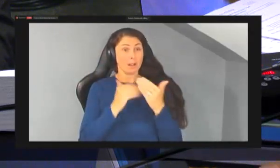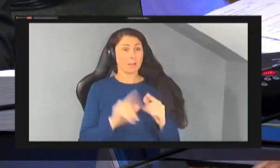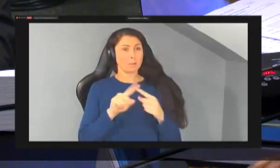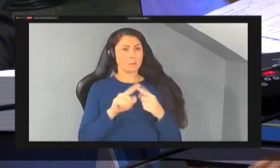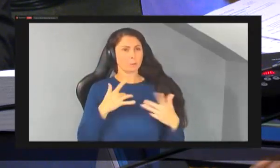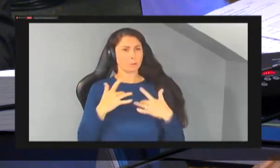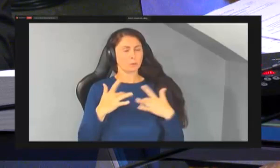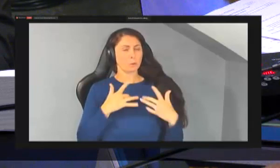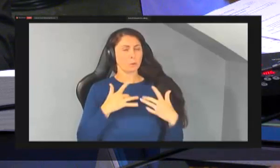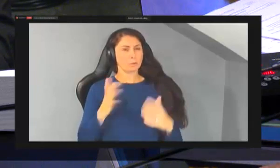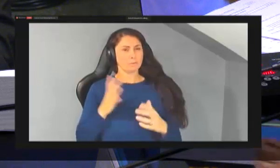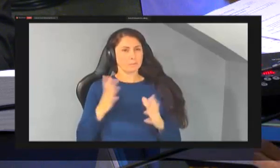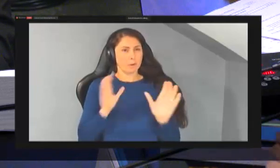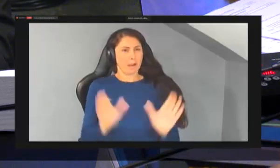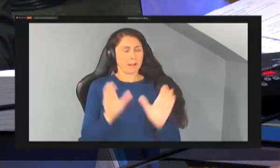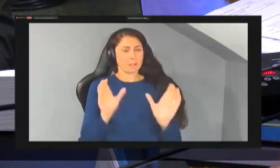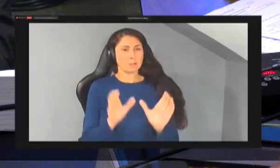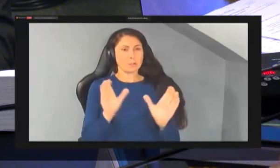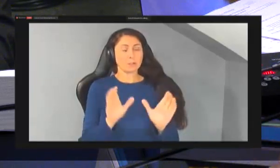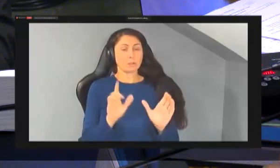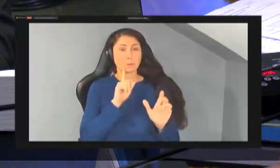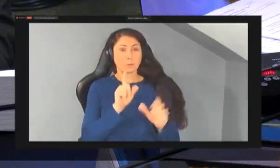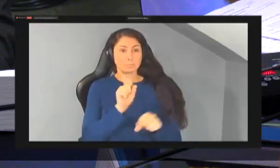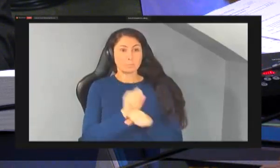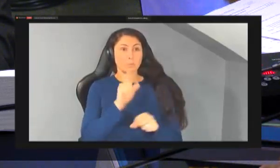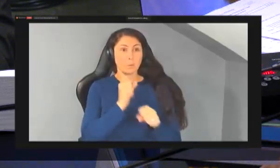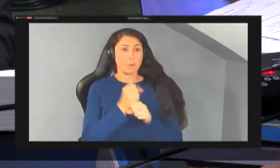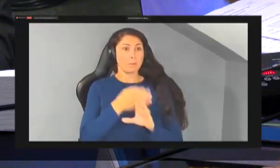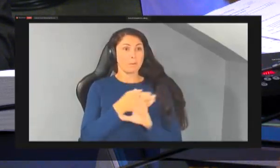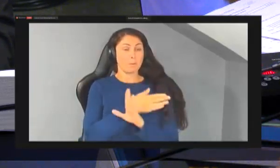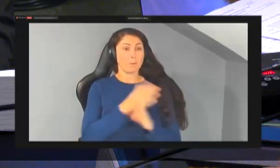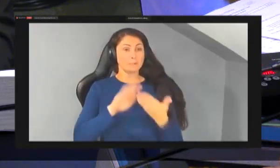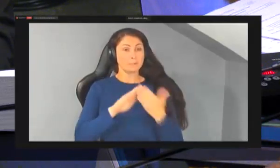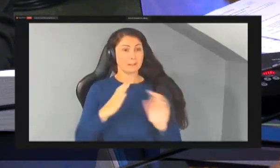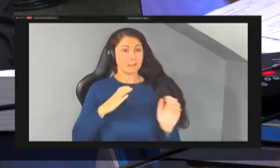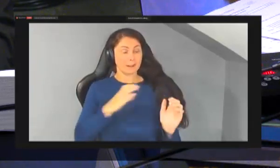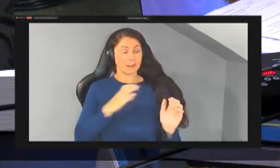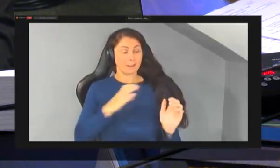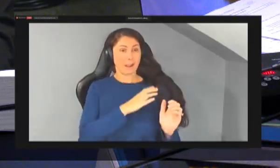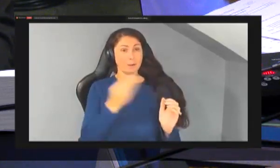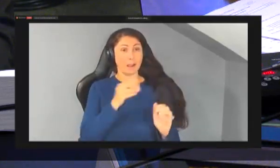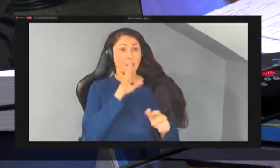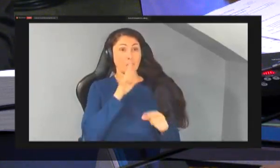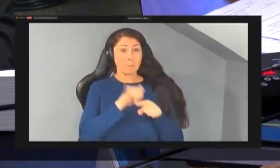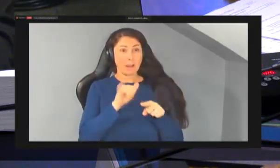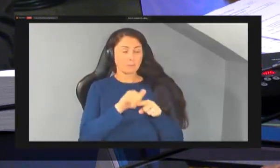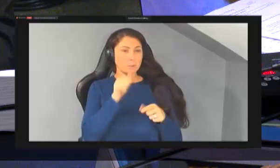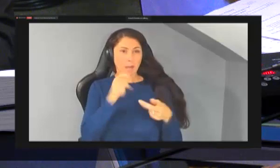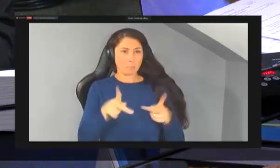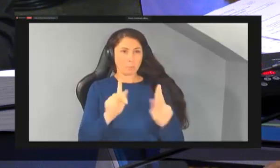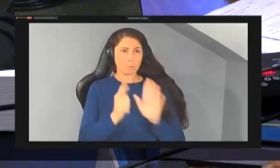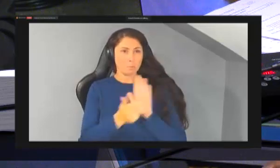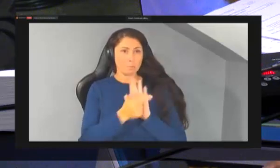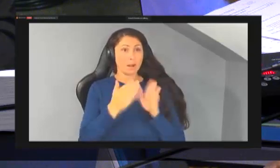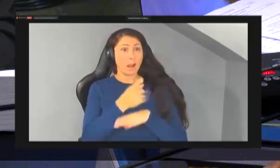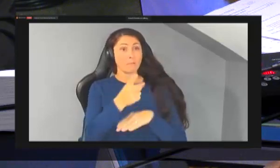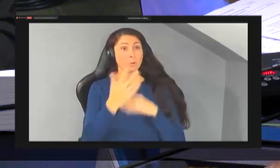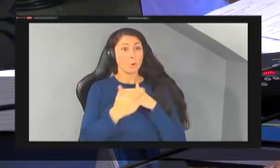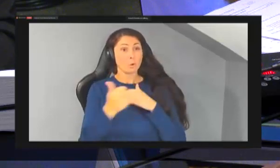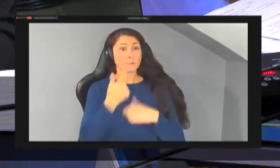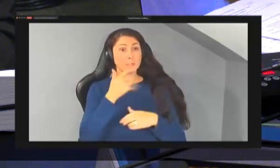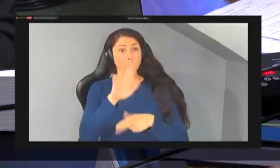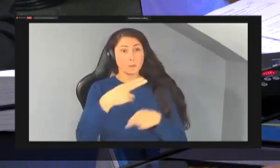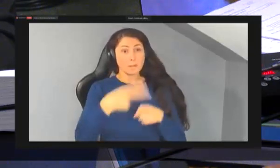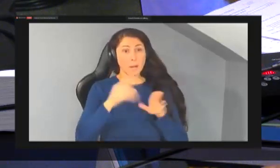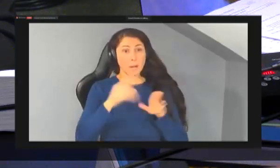action, or deliberation, which are or may be before city council, and profanity will not be permitted. After you are called, please restate your name, provide your